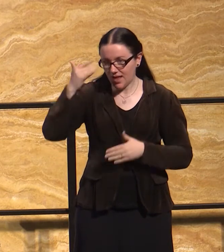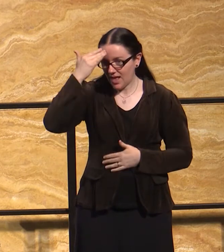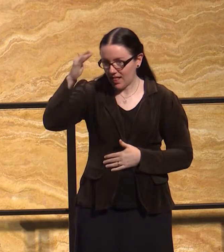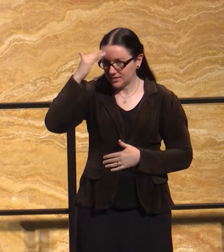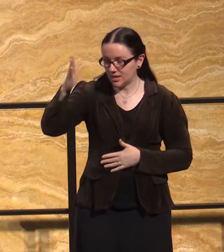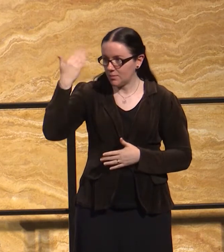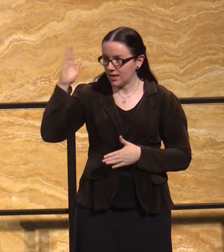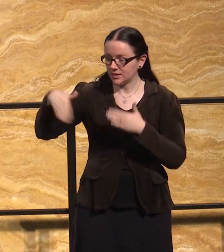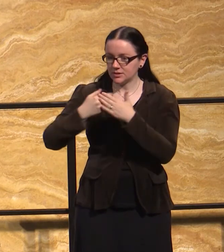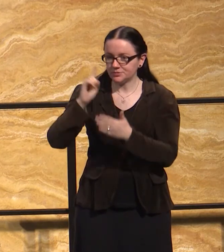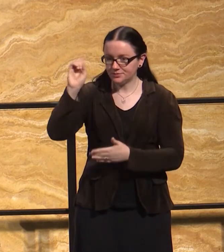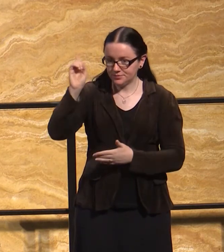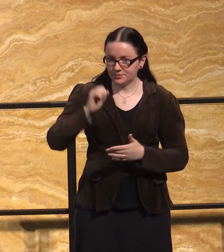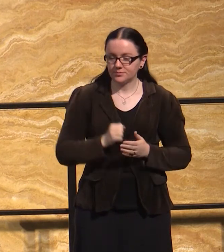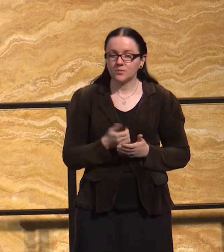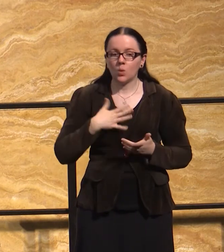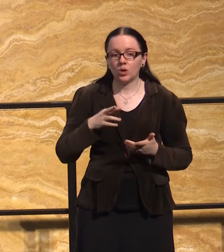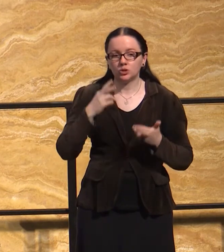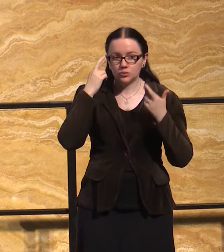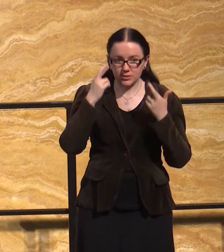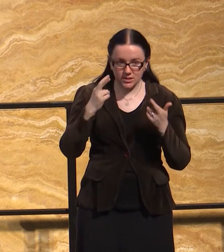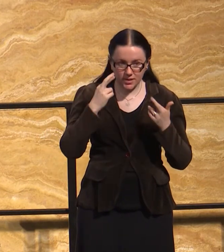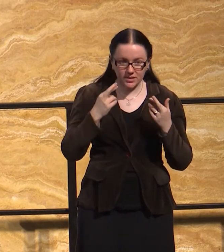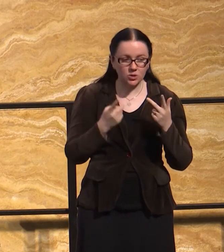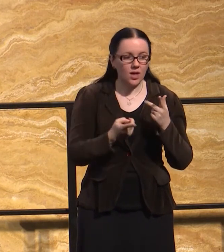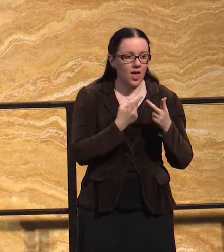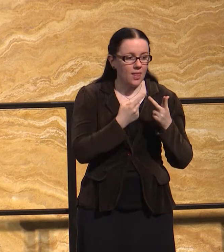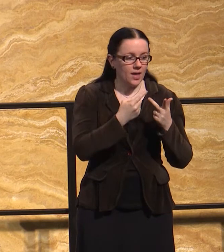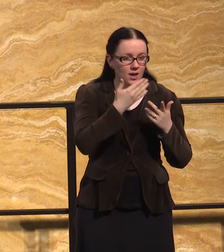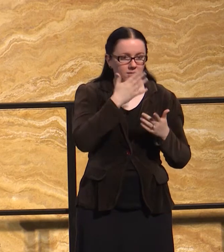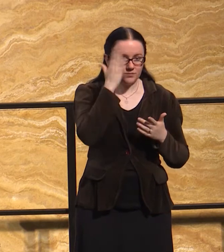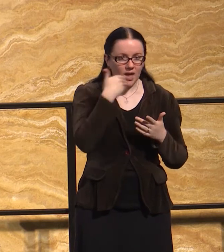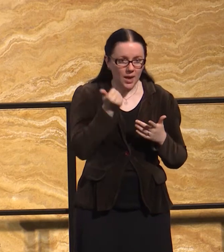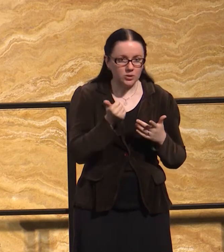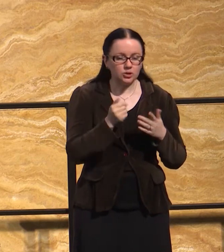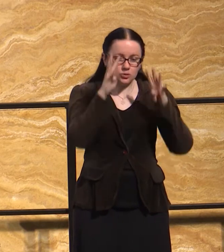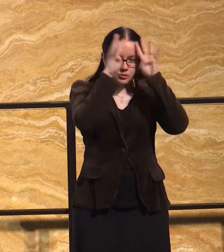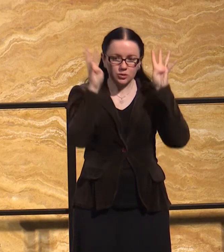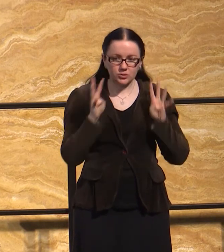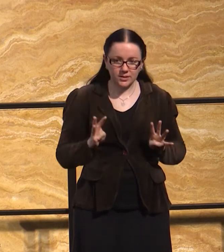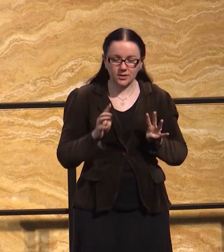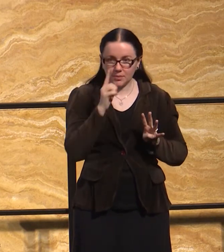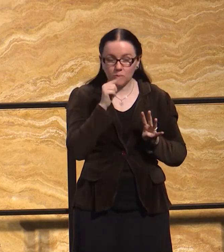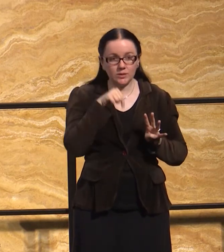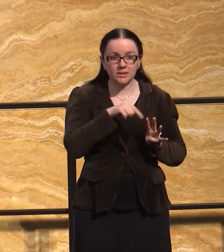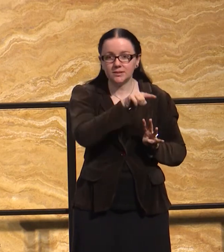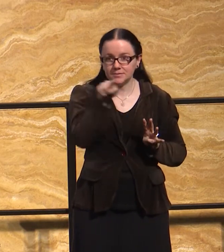and present, and extend that respect to other Aboriginal and Torres Strait Islanders who are present here